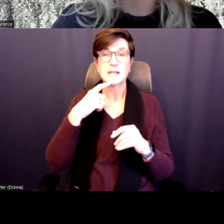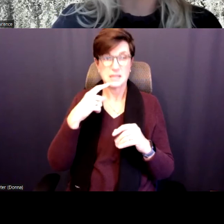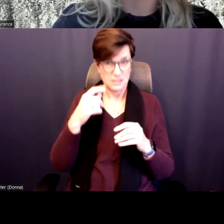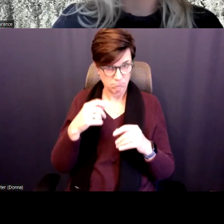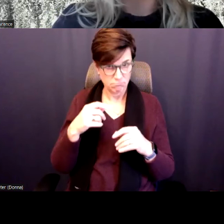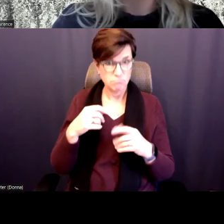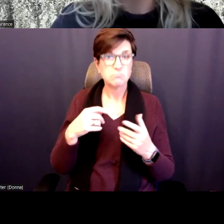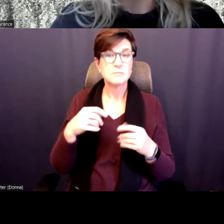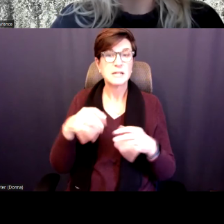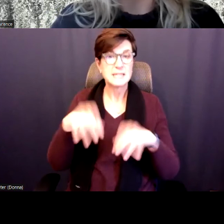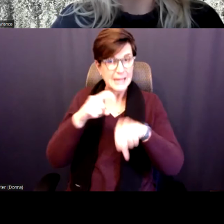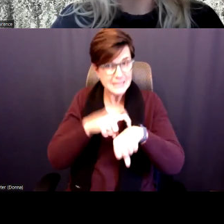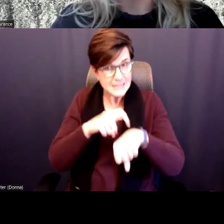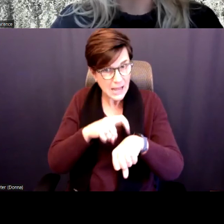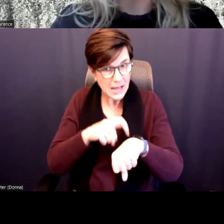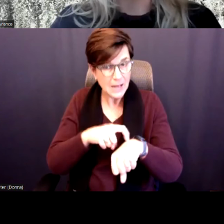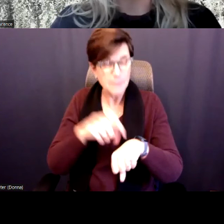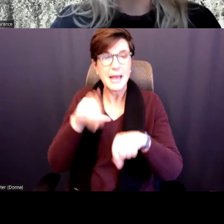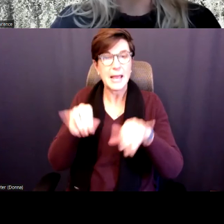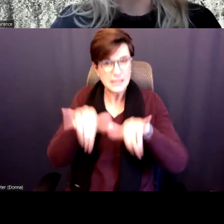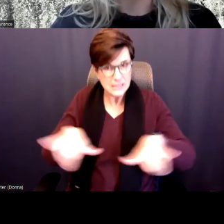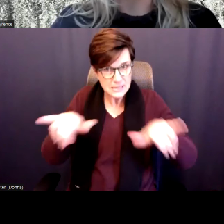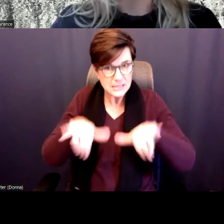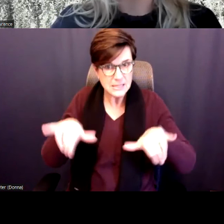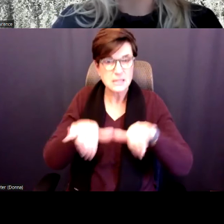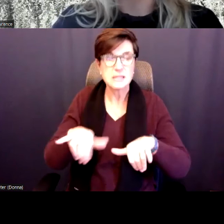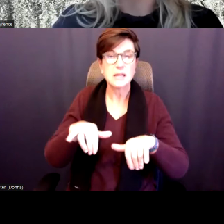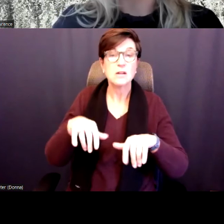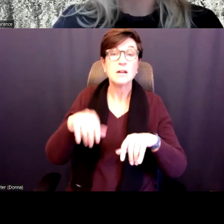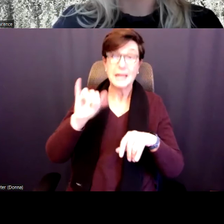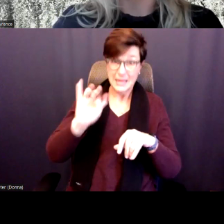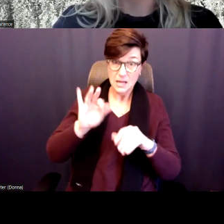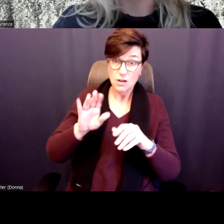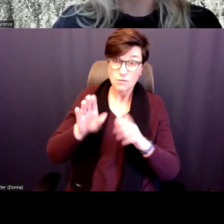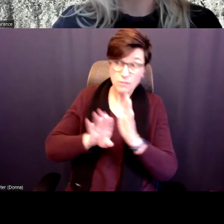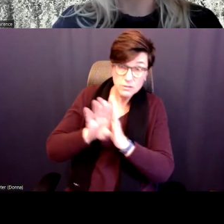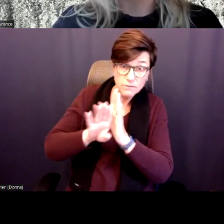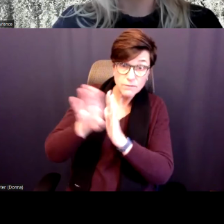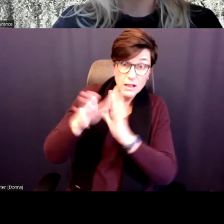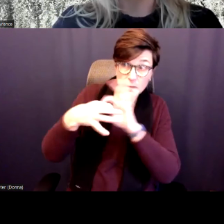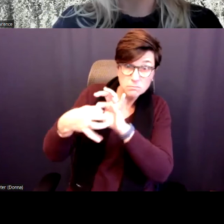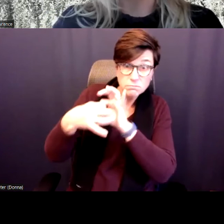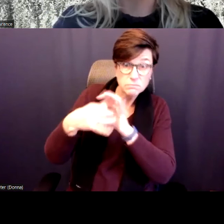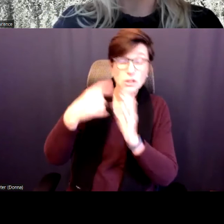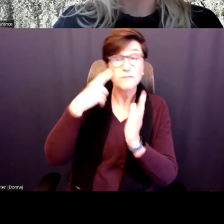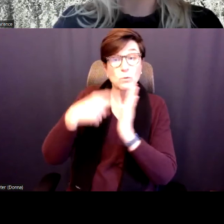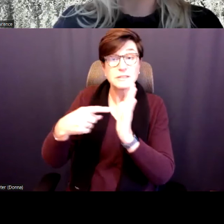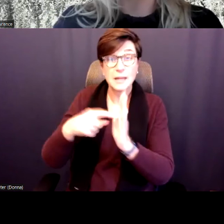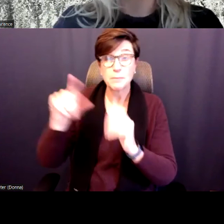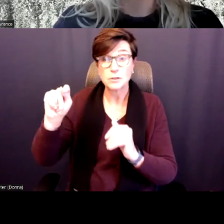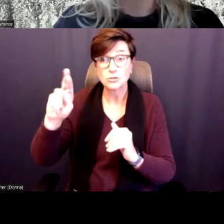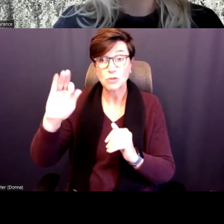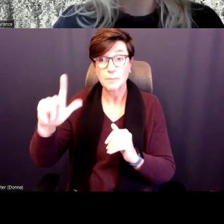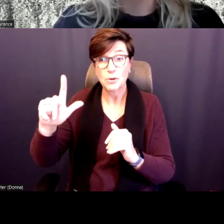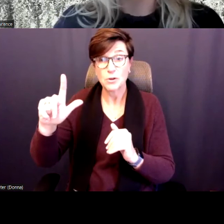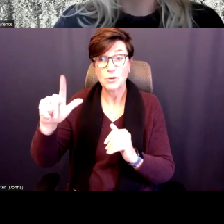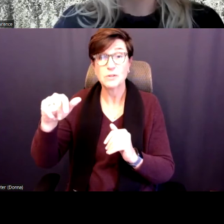their success with Native American communities through providing infrastructure funding, but more can definitely be done.